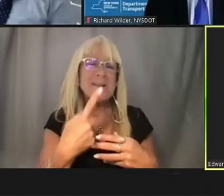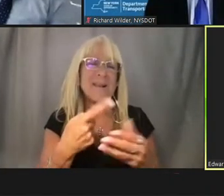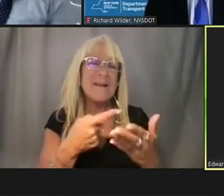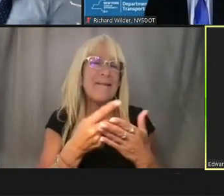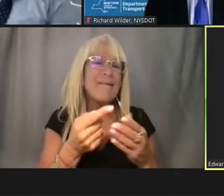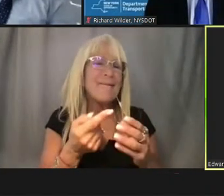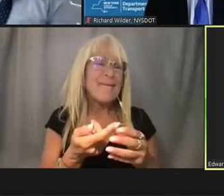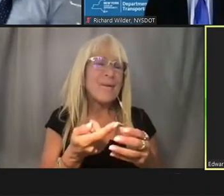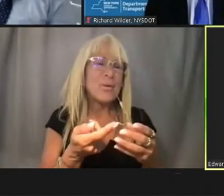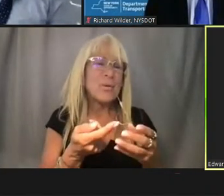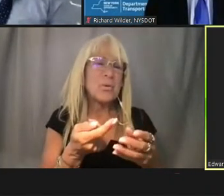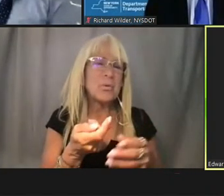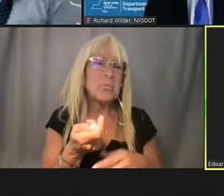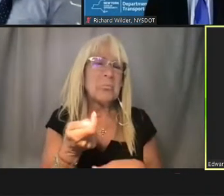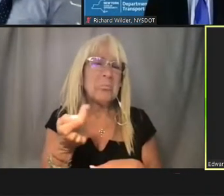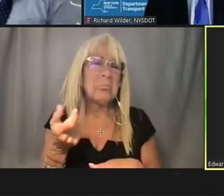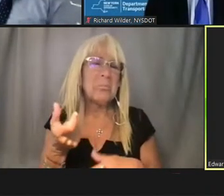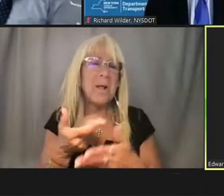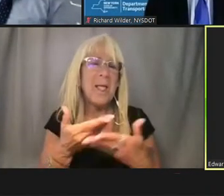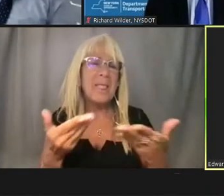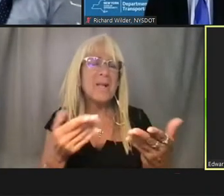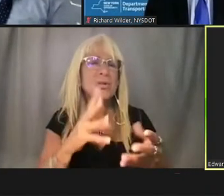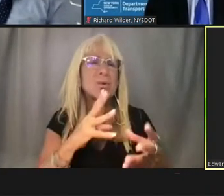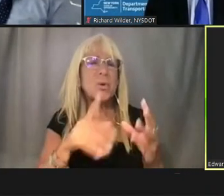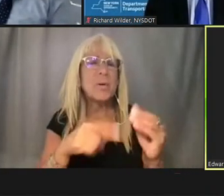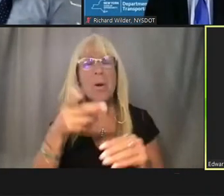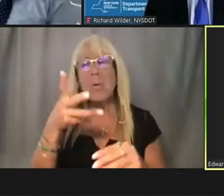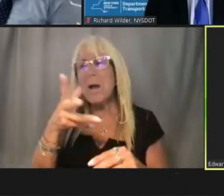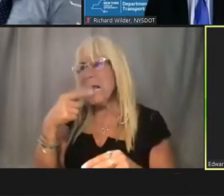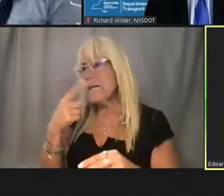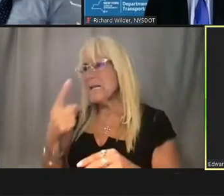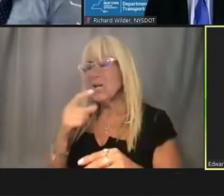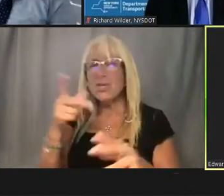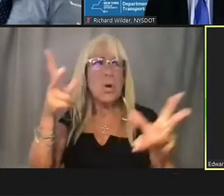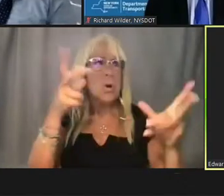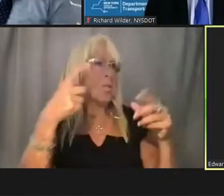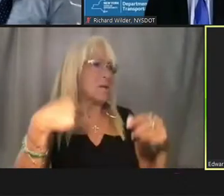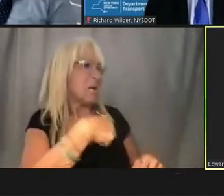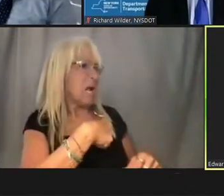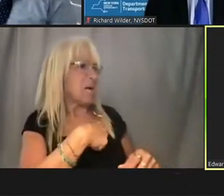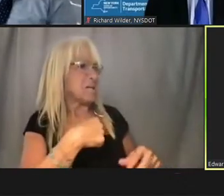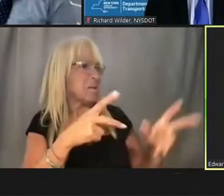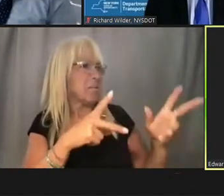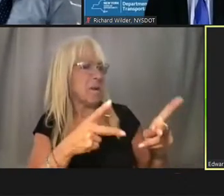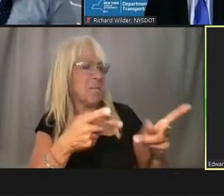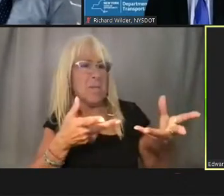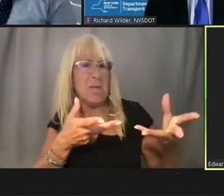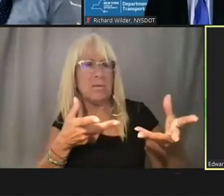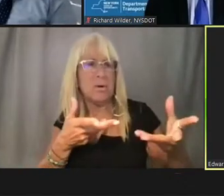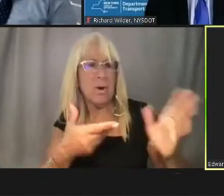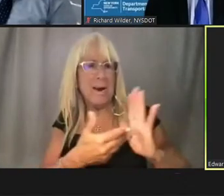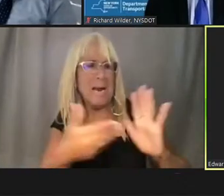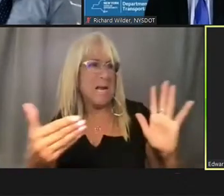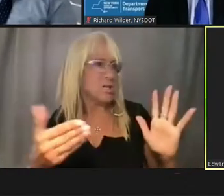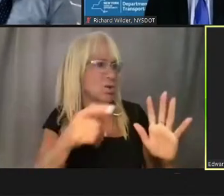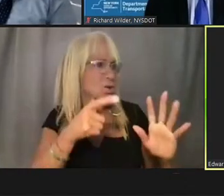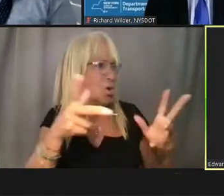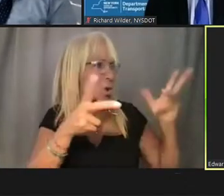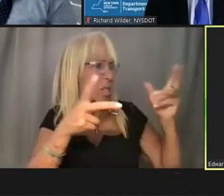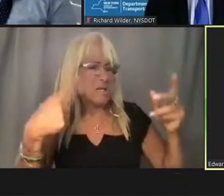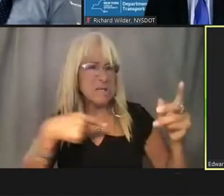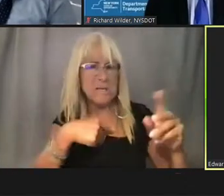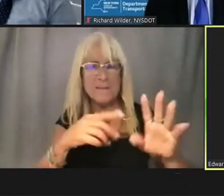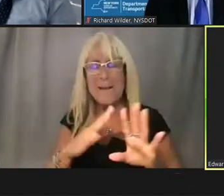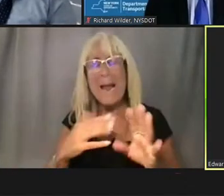to reiterate uh there was a guy before that said Don't listen to us to people who don't who are against it and